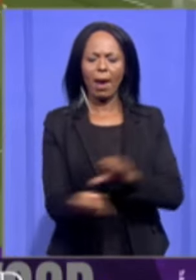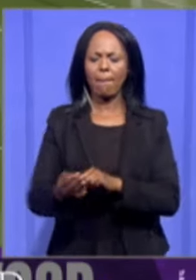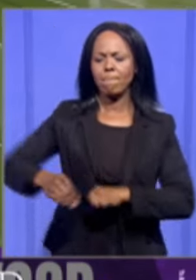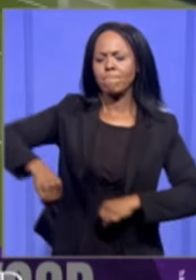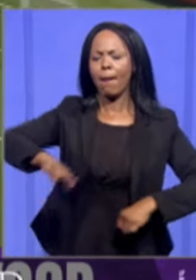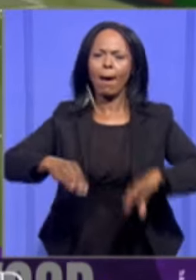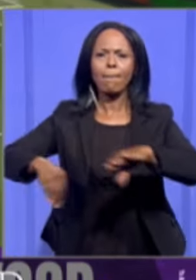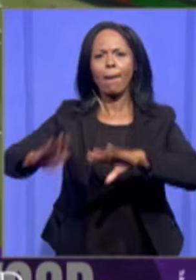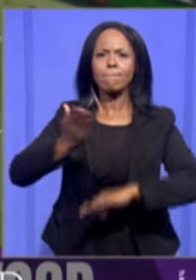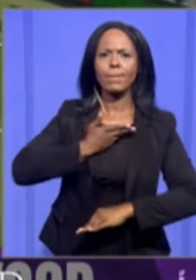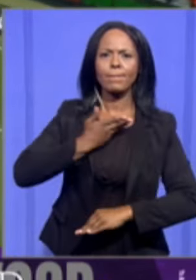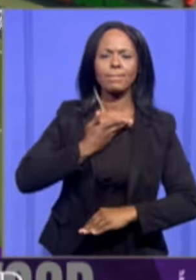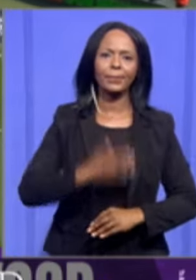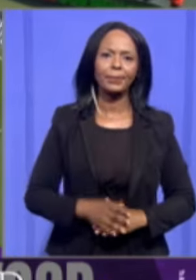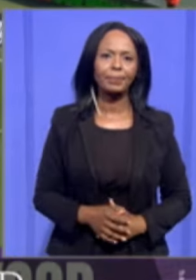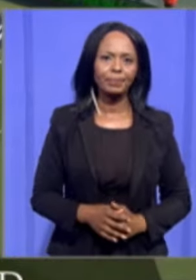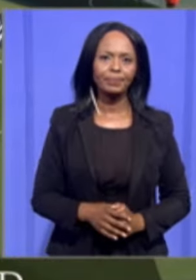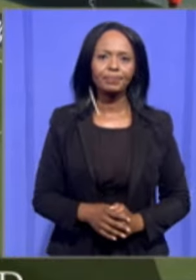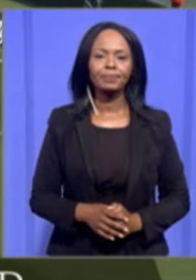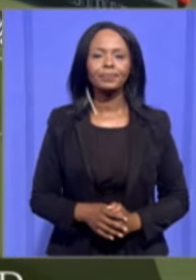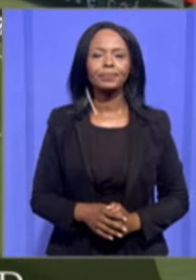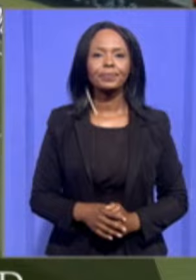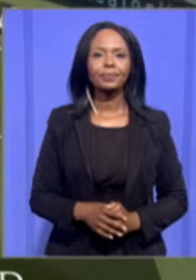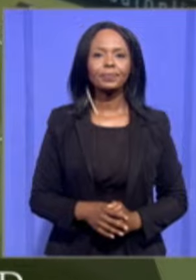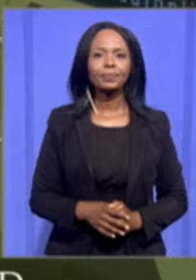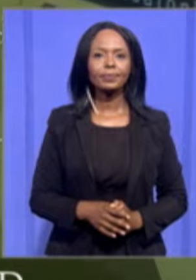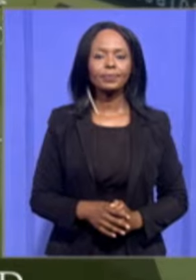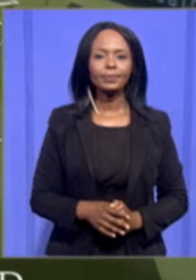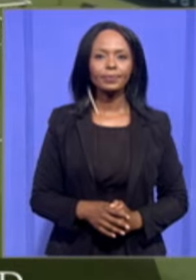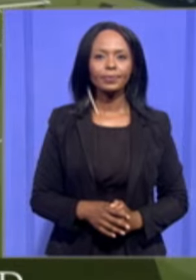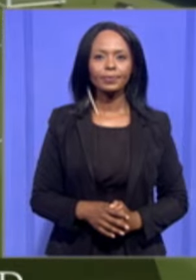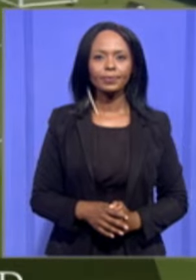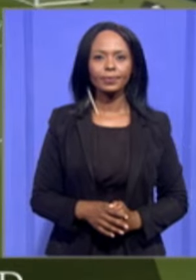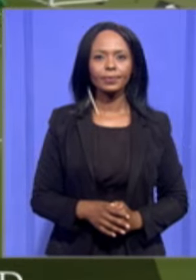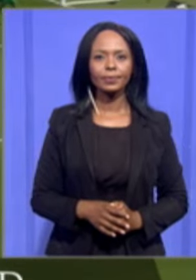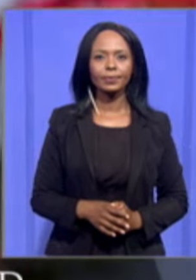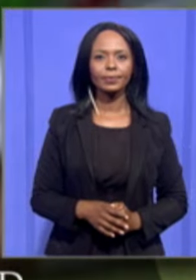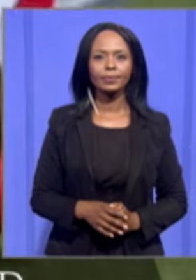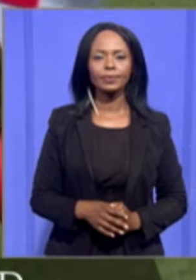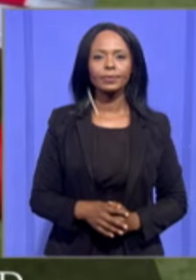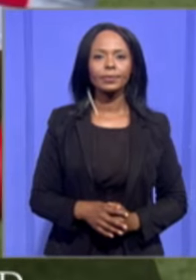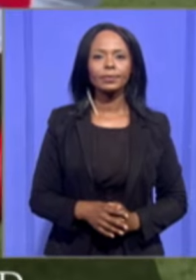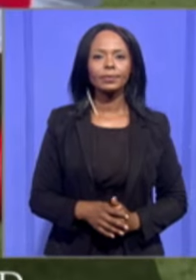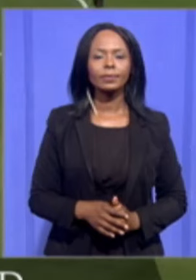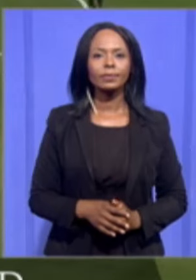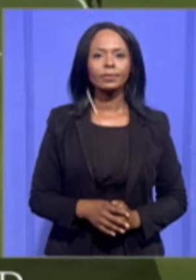mo papading. Ball in, the header is on target but it lacks any power and the well-positioned goalkeeper.